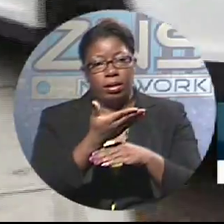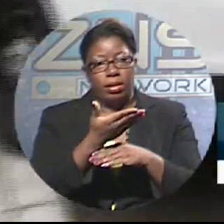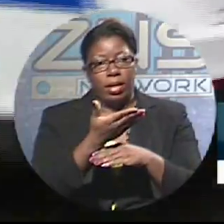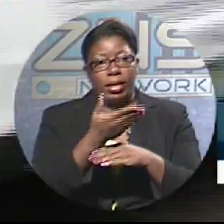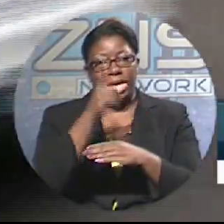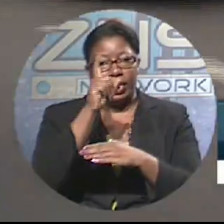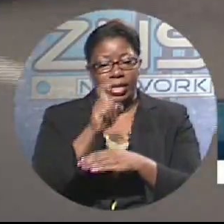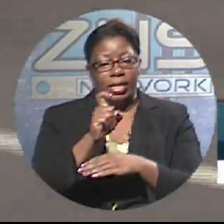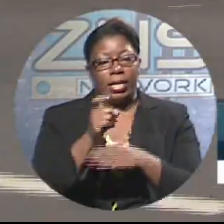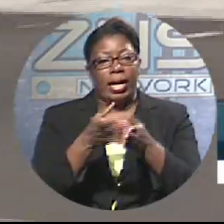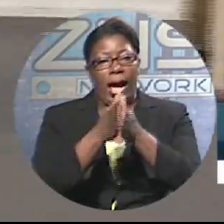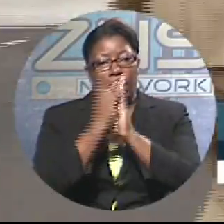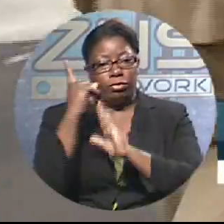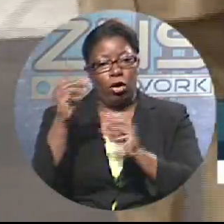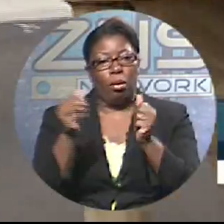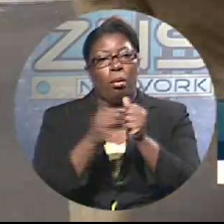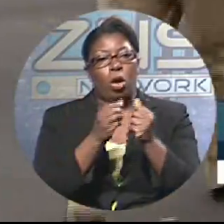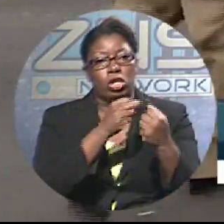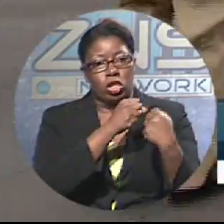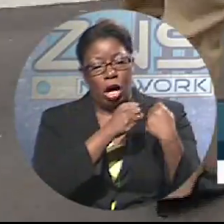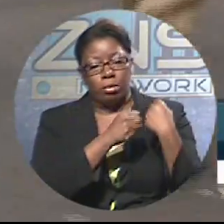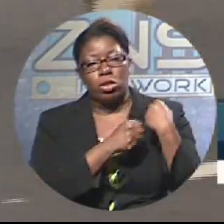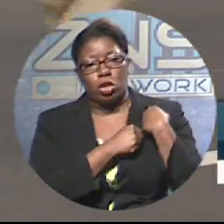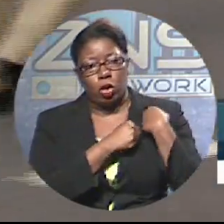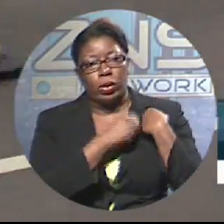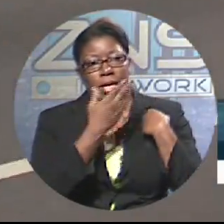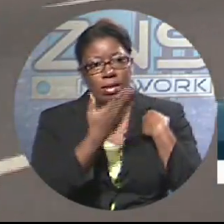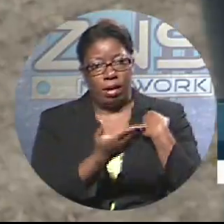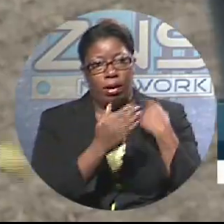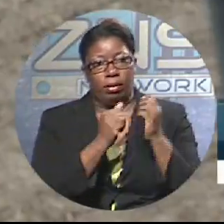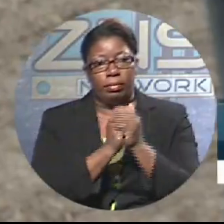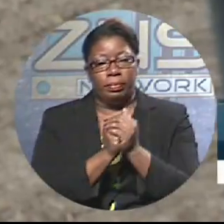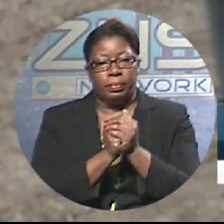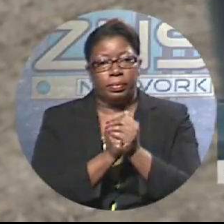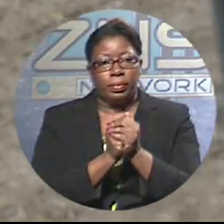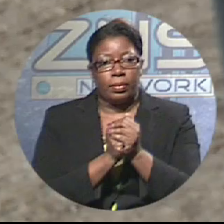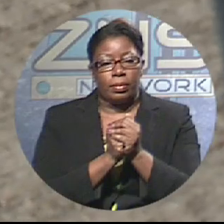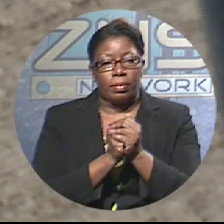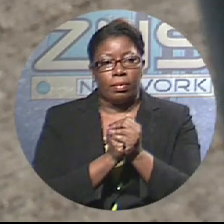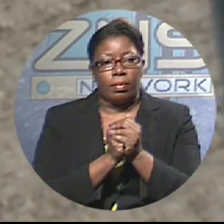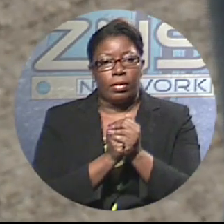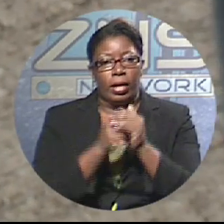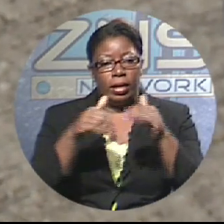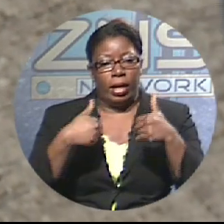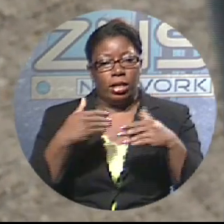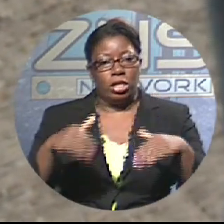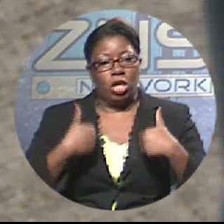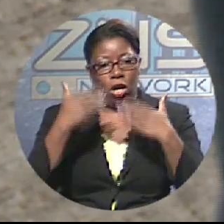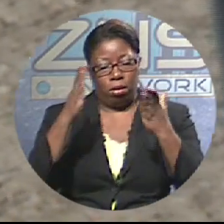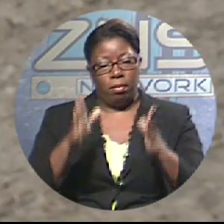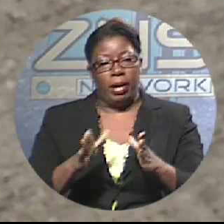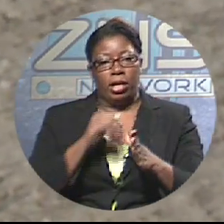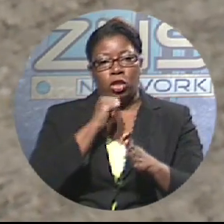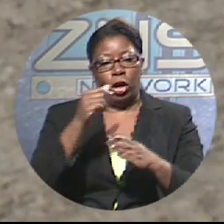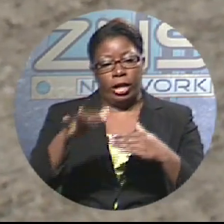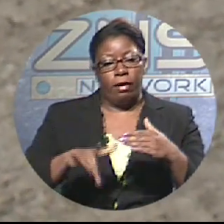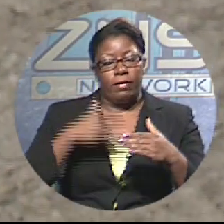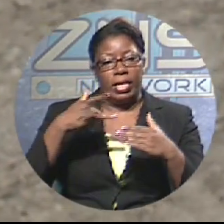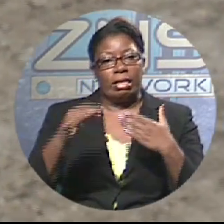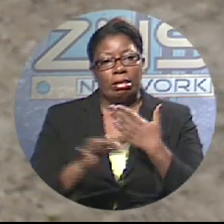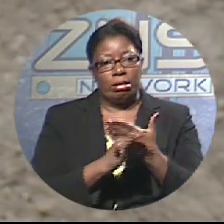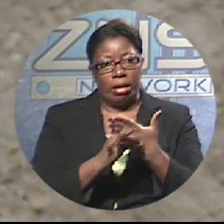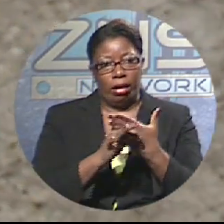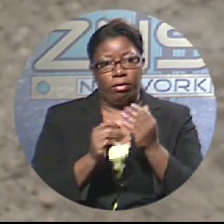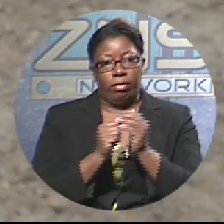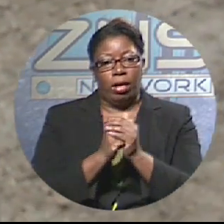work. These men say they no longer feel safe attending counseling. So when you, me and Clint could be enemies right